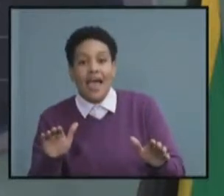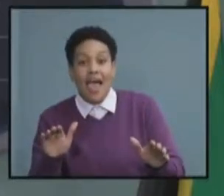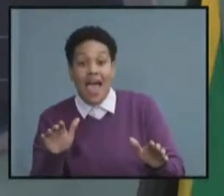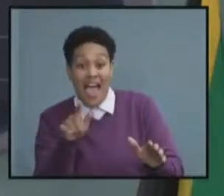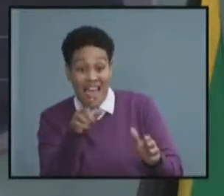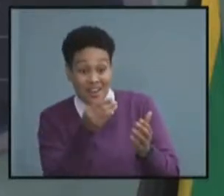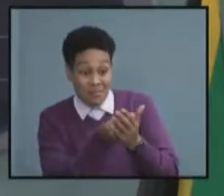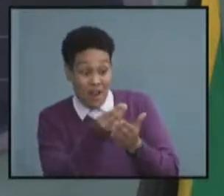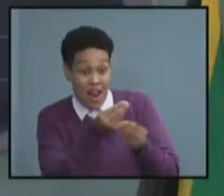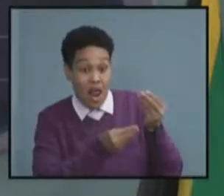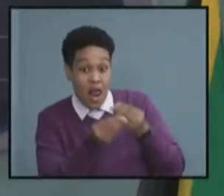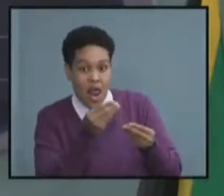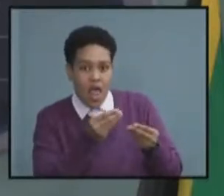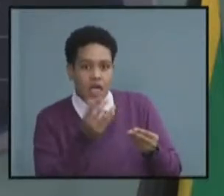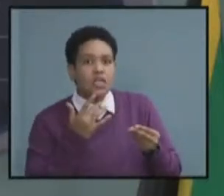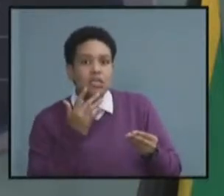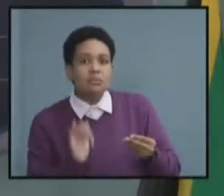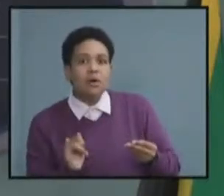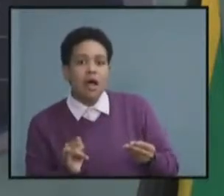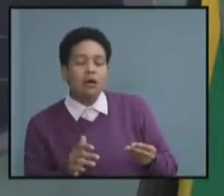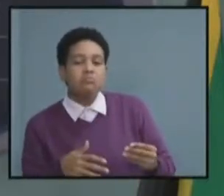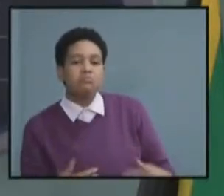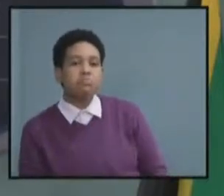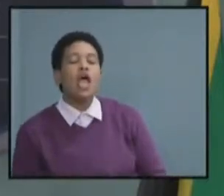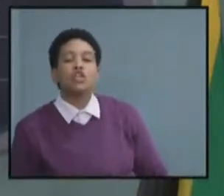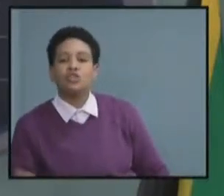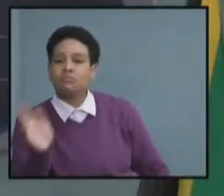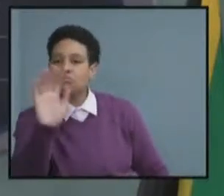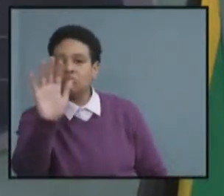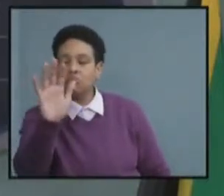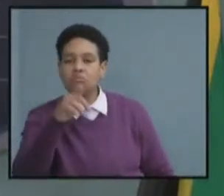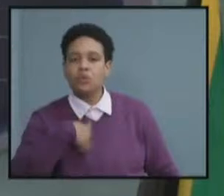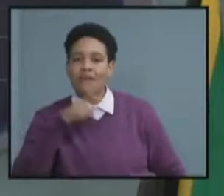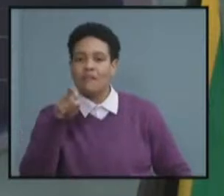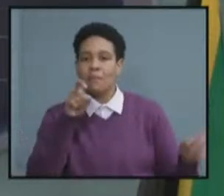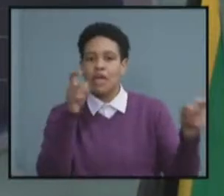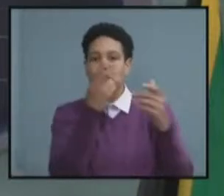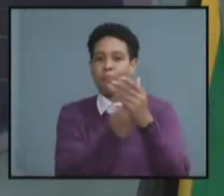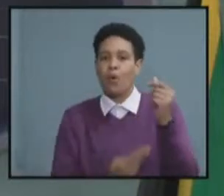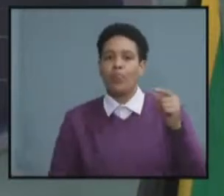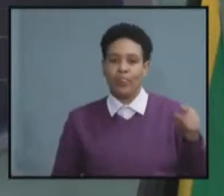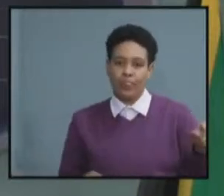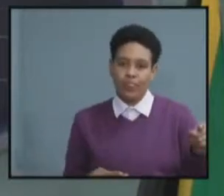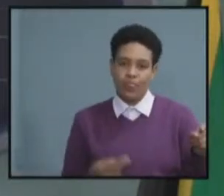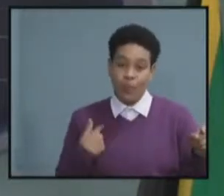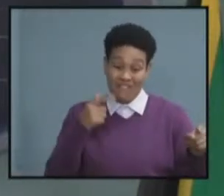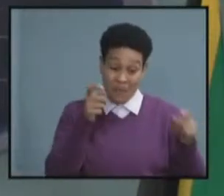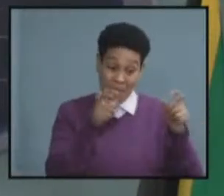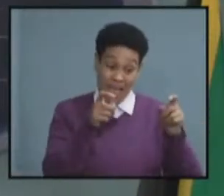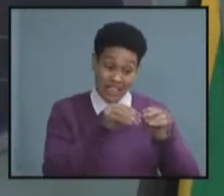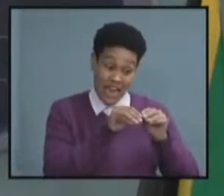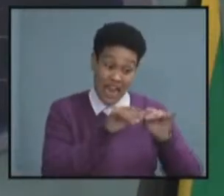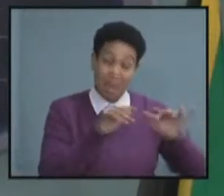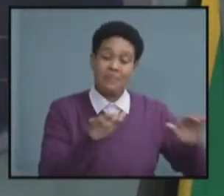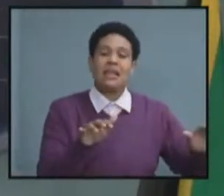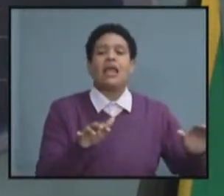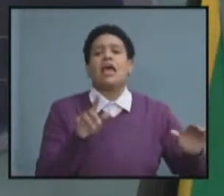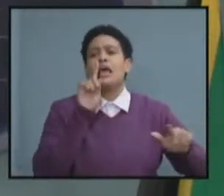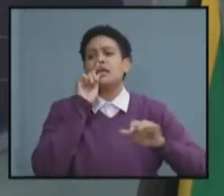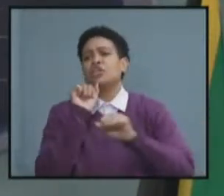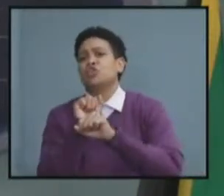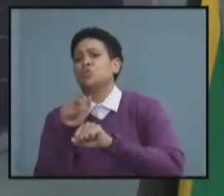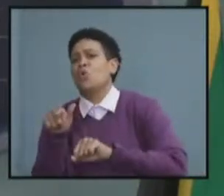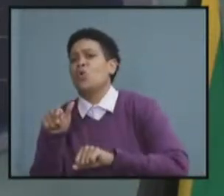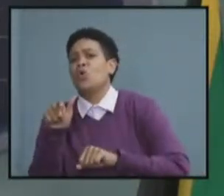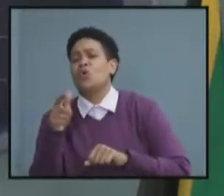So we have to manage both things. We have to manage the epidemic and